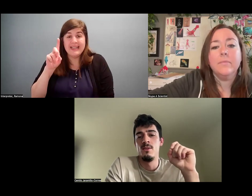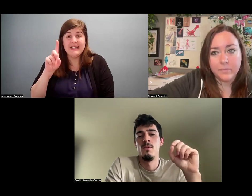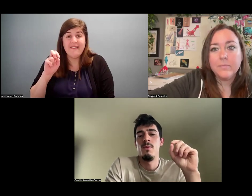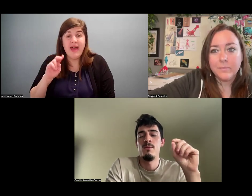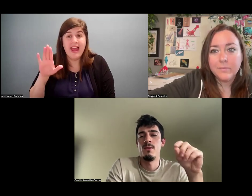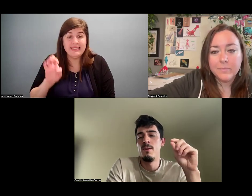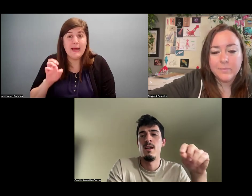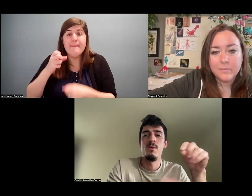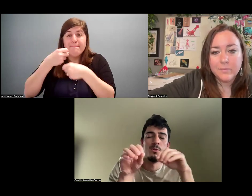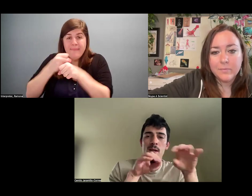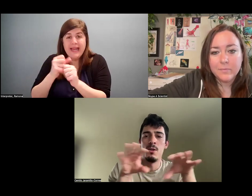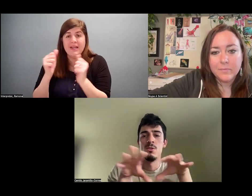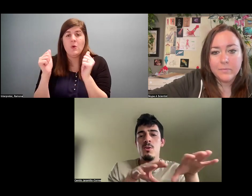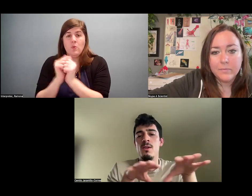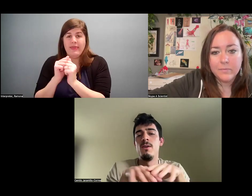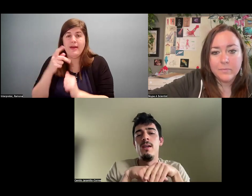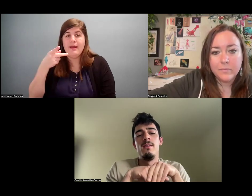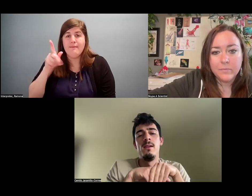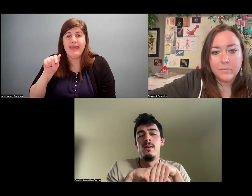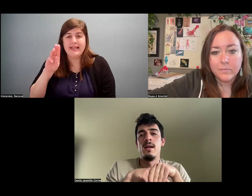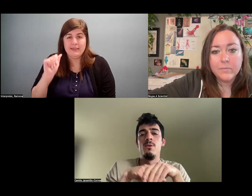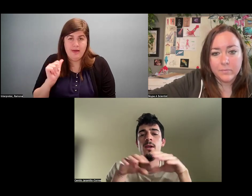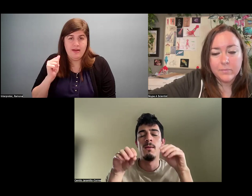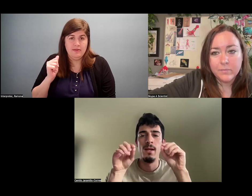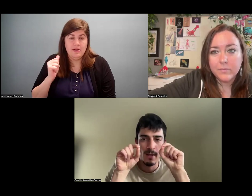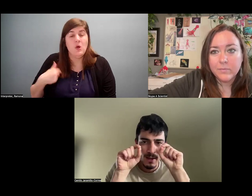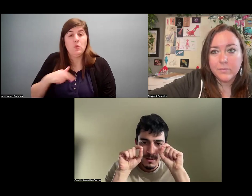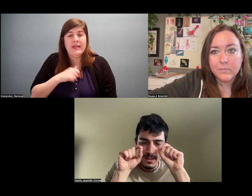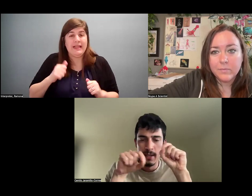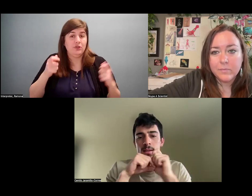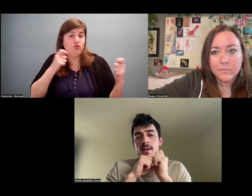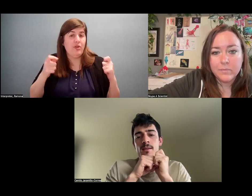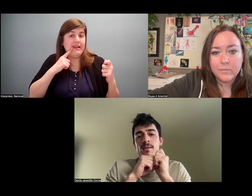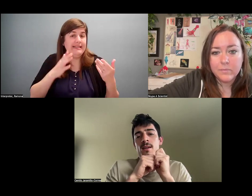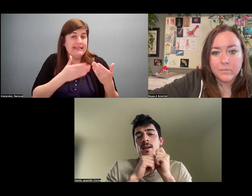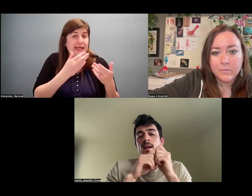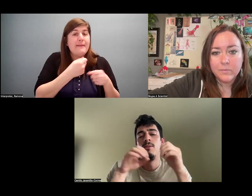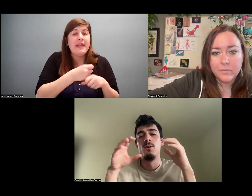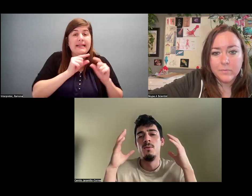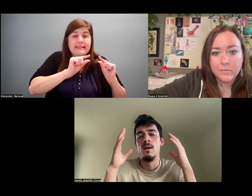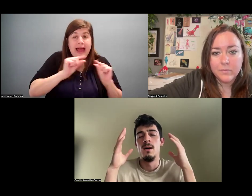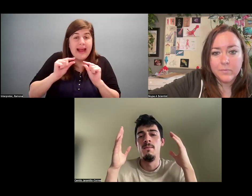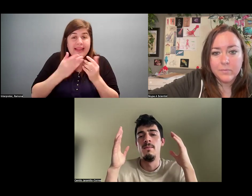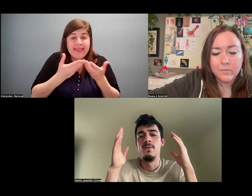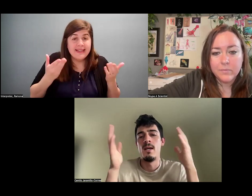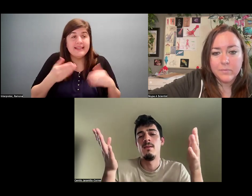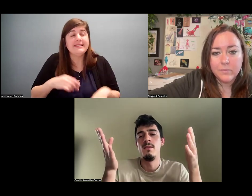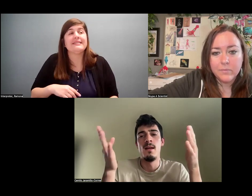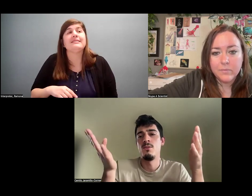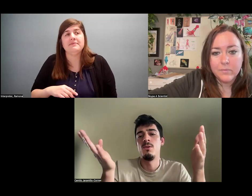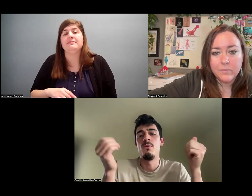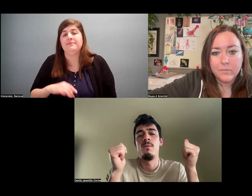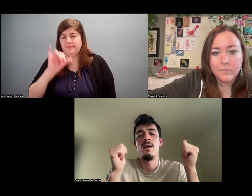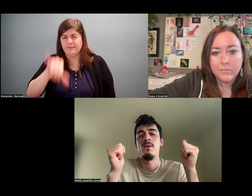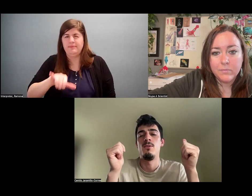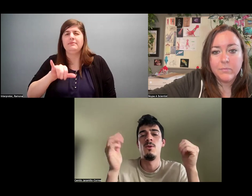plasmas. So plasmas are very nice because we can control them very easily in the lab. So you can make tiny things. And so that's